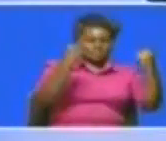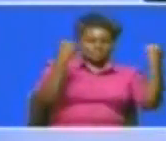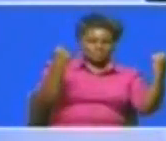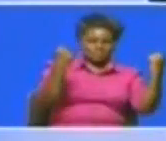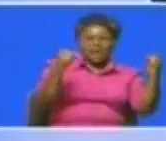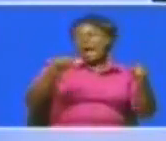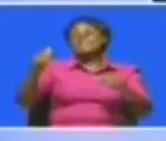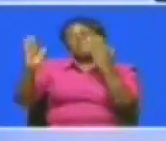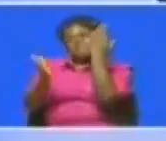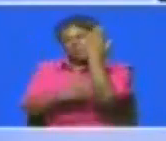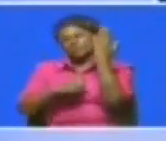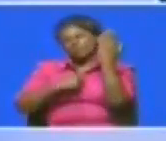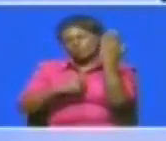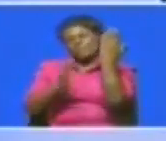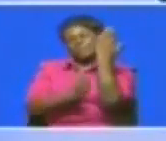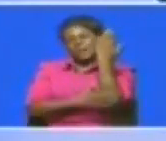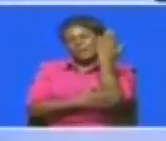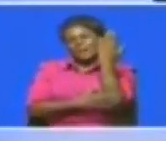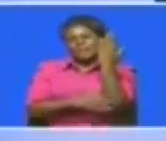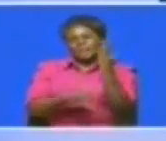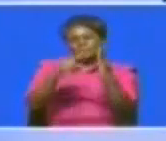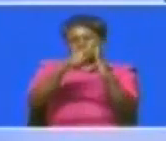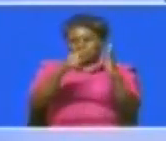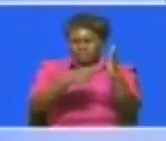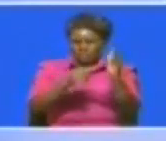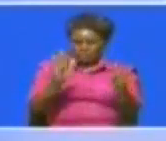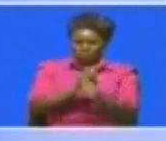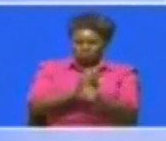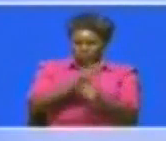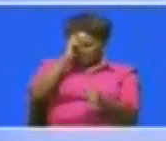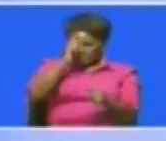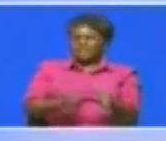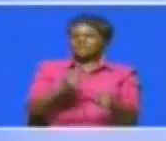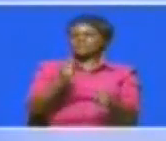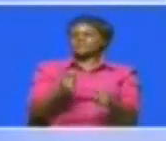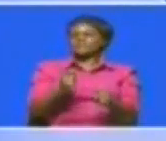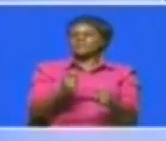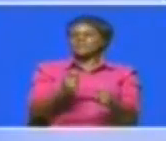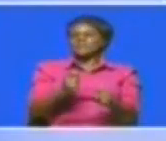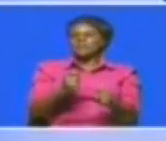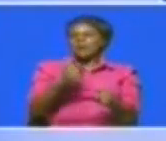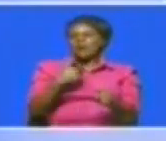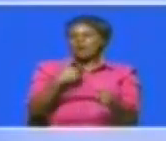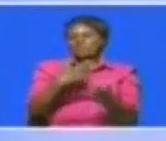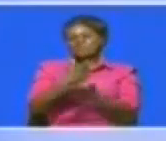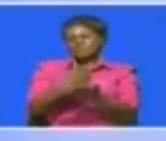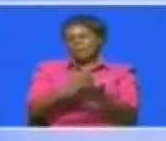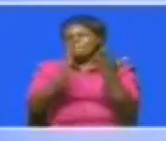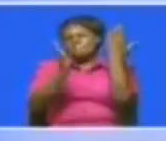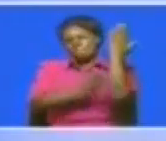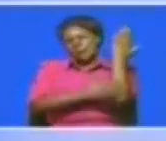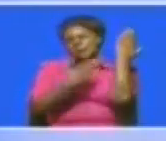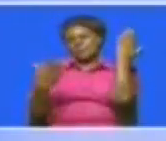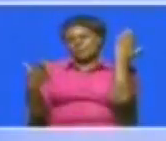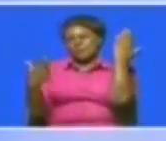course, amid the detailed Supreme judgment, there are certain bizarre things that happened.